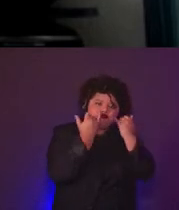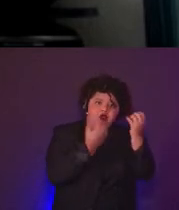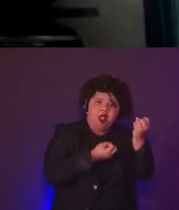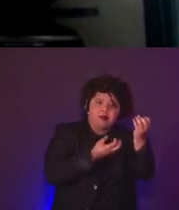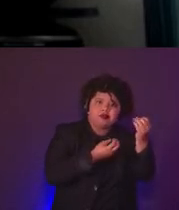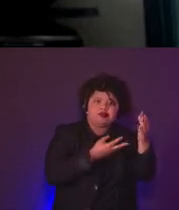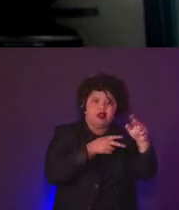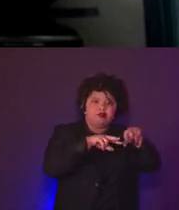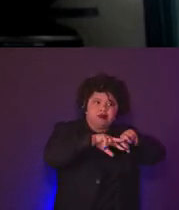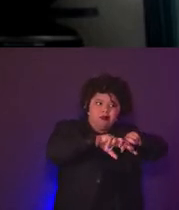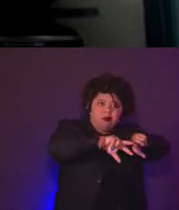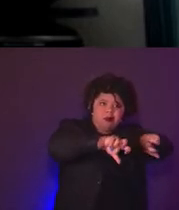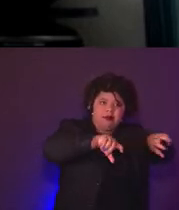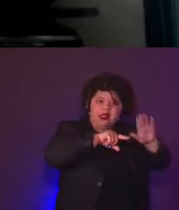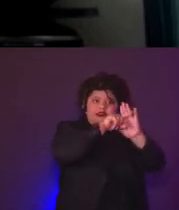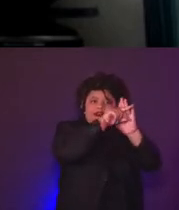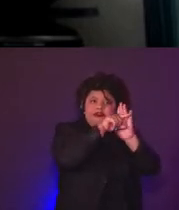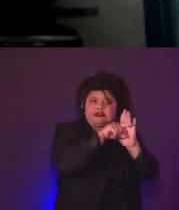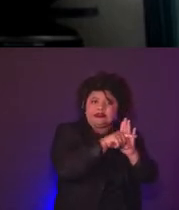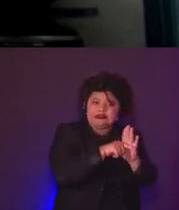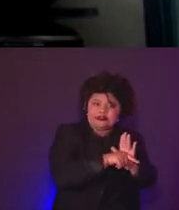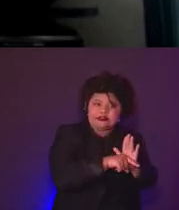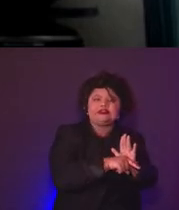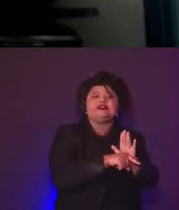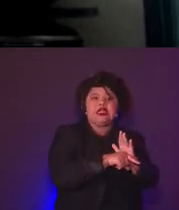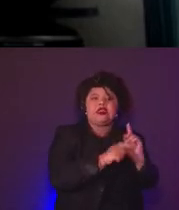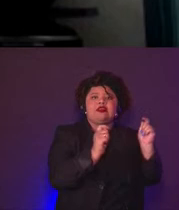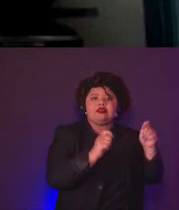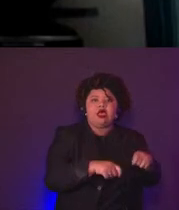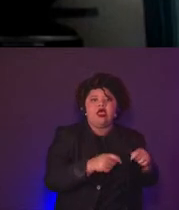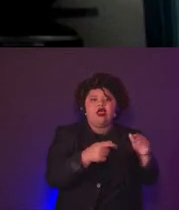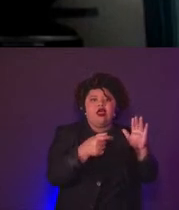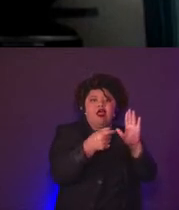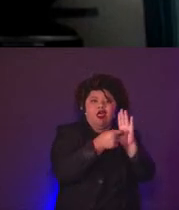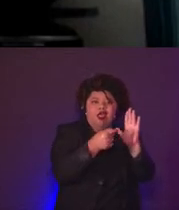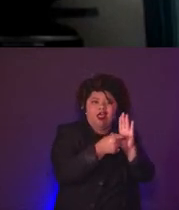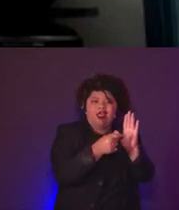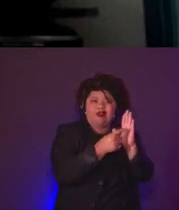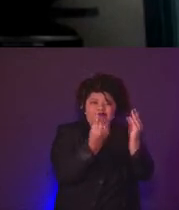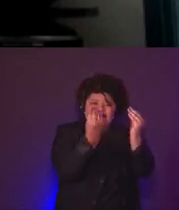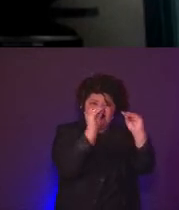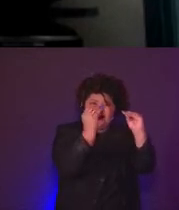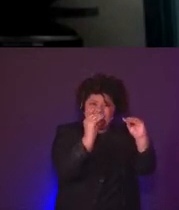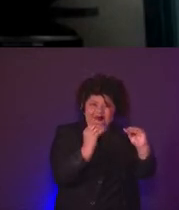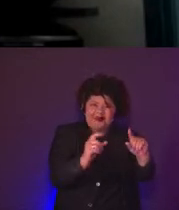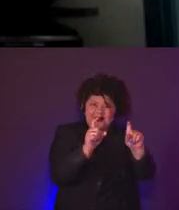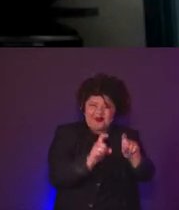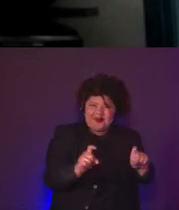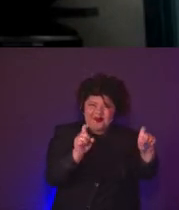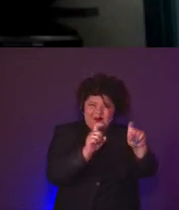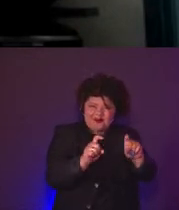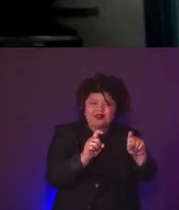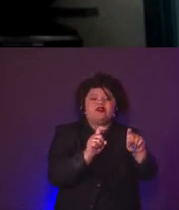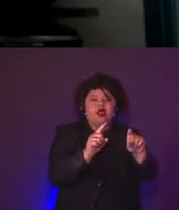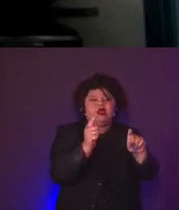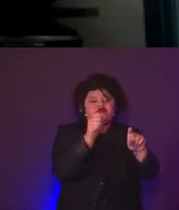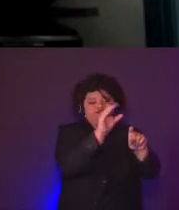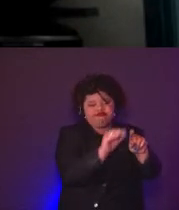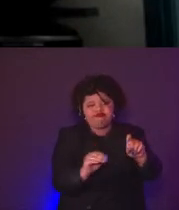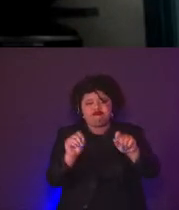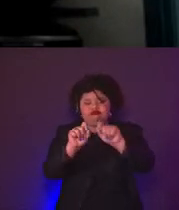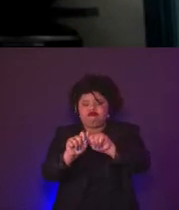and take the program he had written and convert the information to graph paper. That graph paper was then